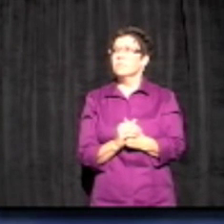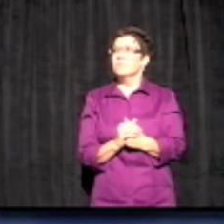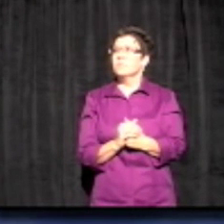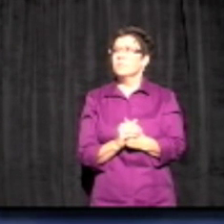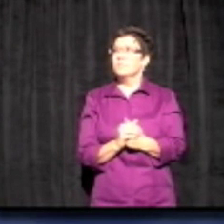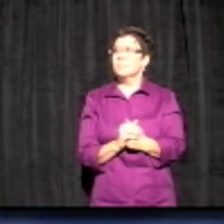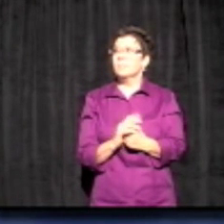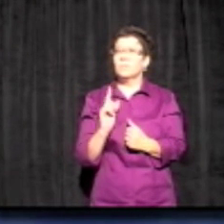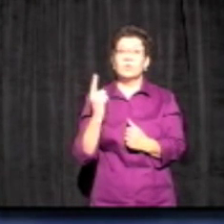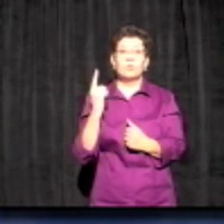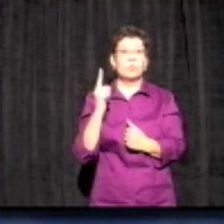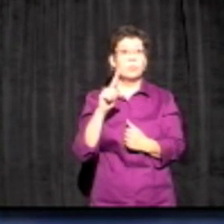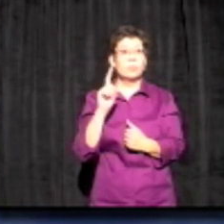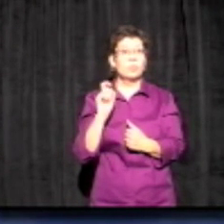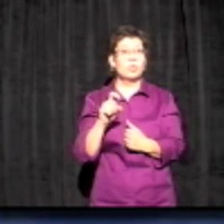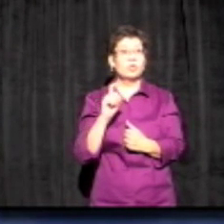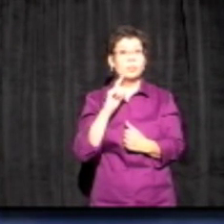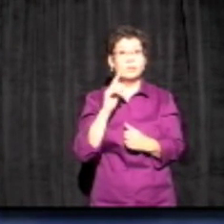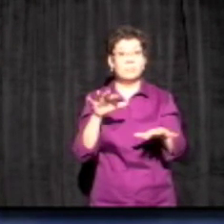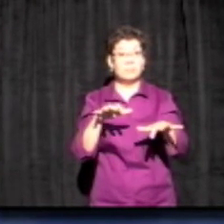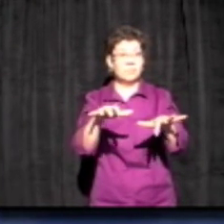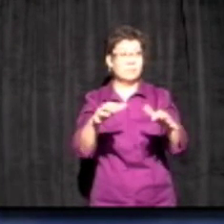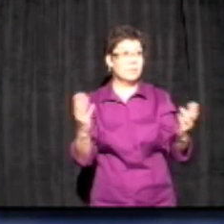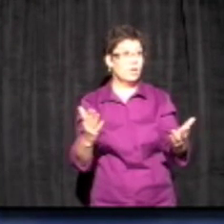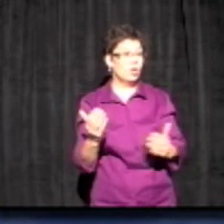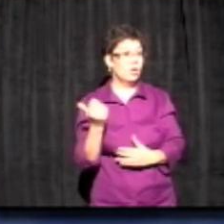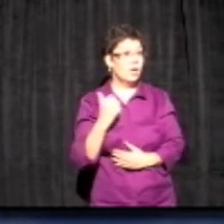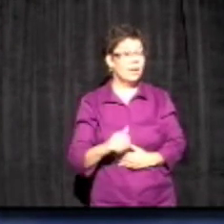have the first question, I'll take one from the room.